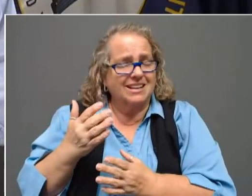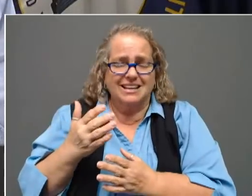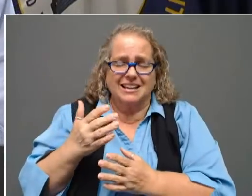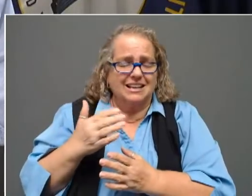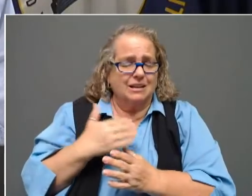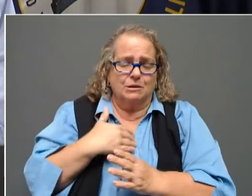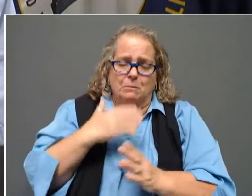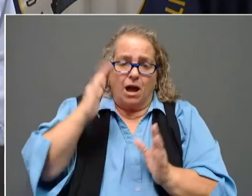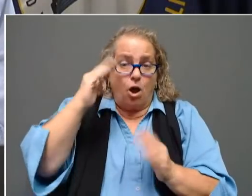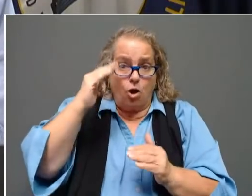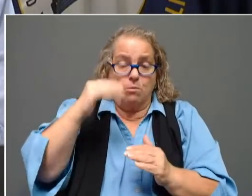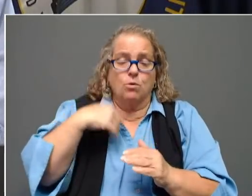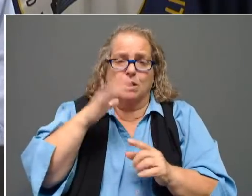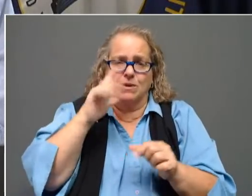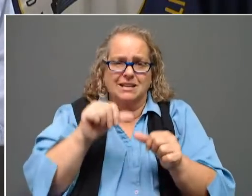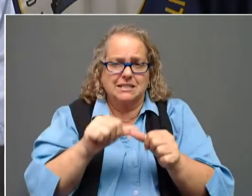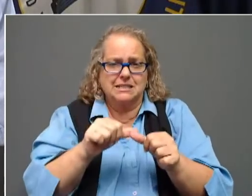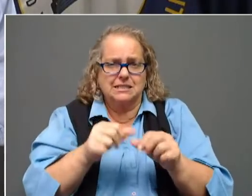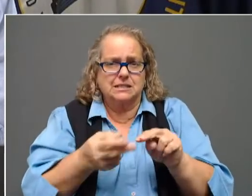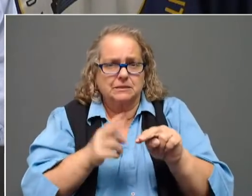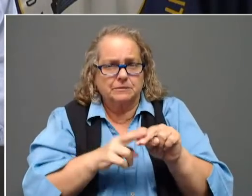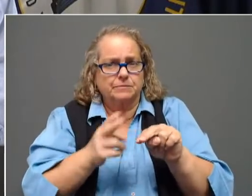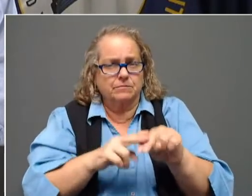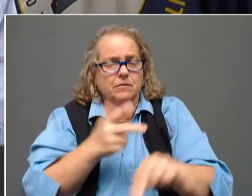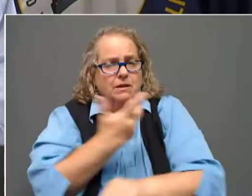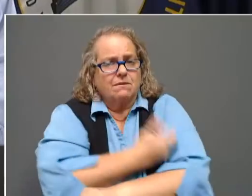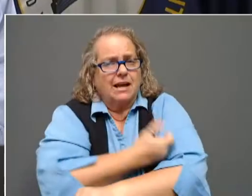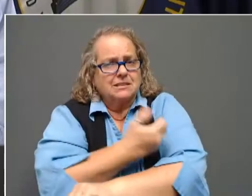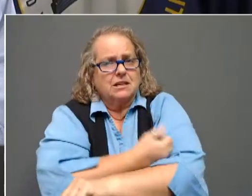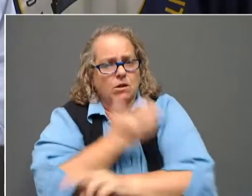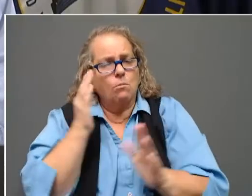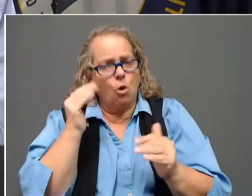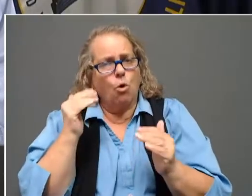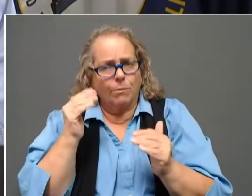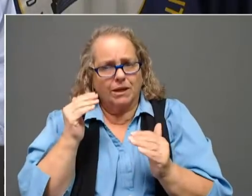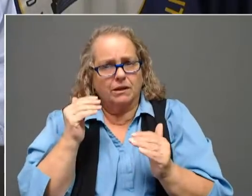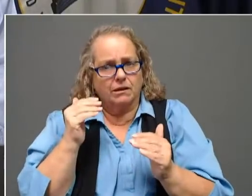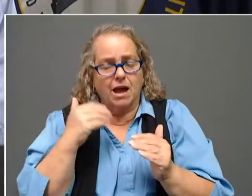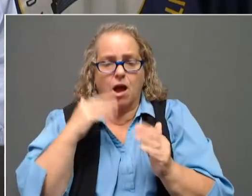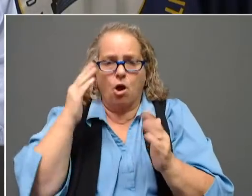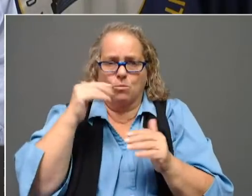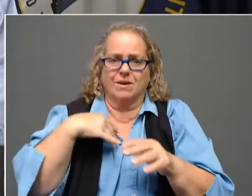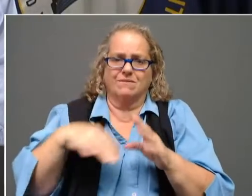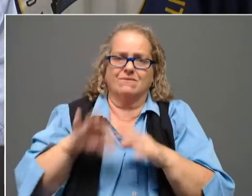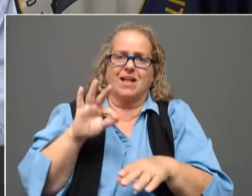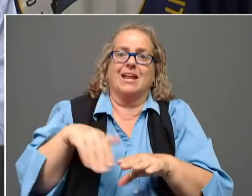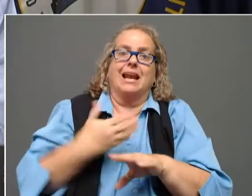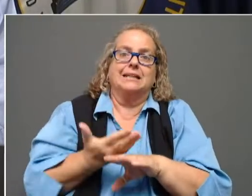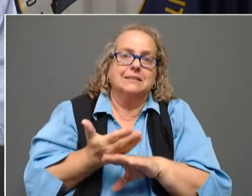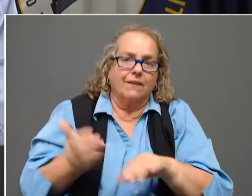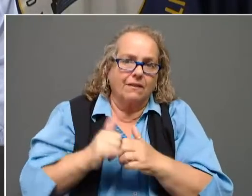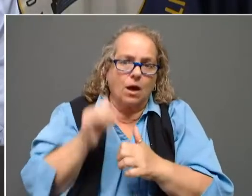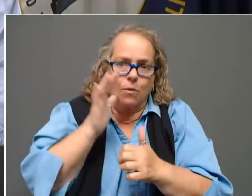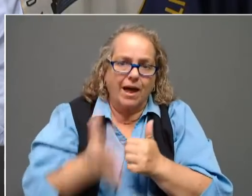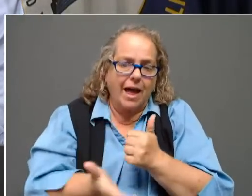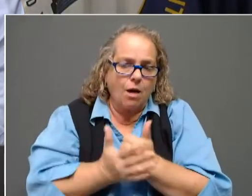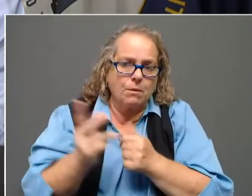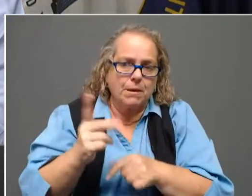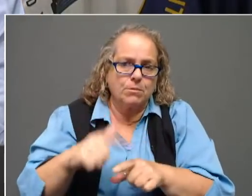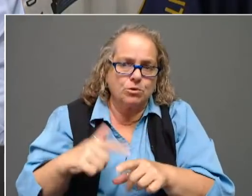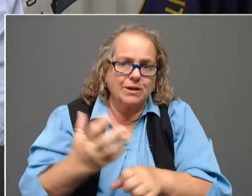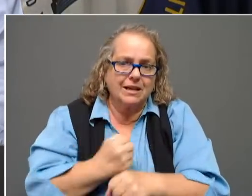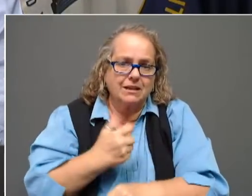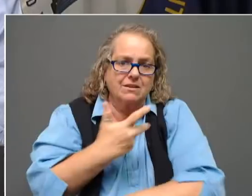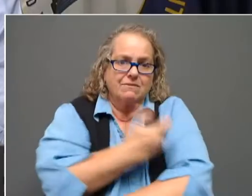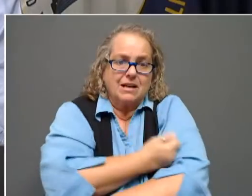not increase. And every day, I hope we find that next thing that will help people get vaccinated.